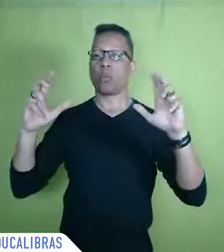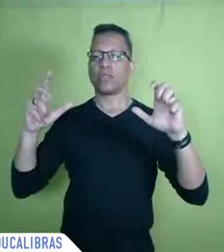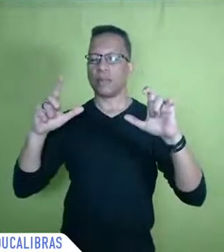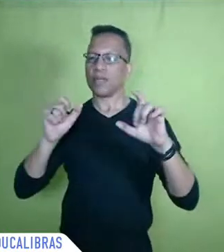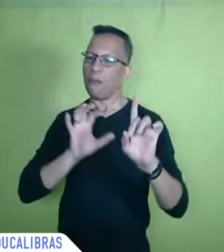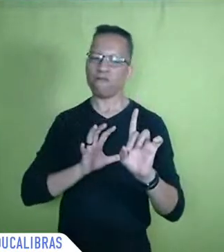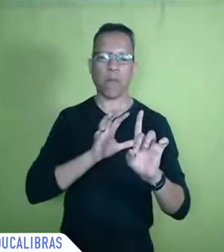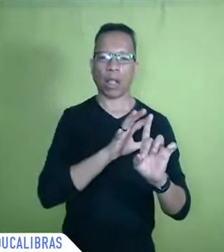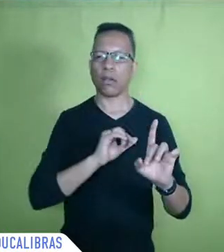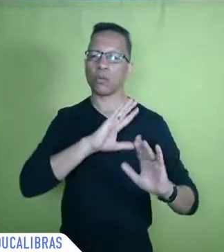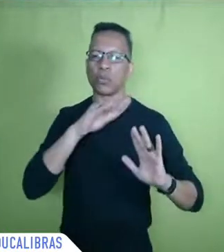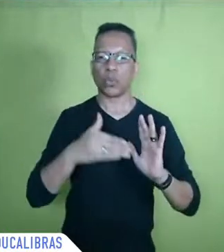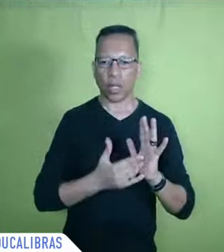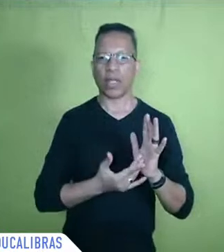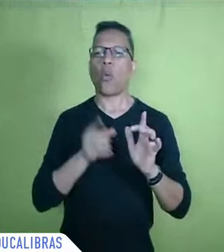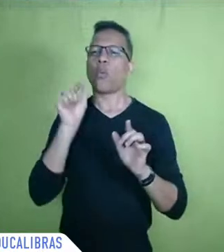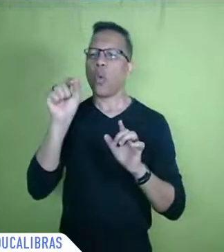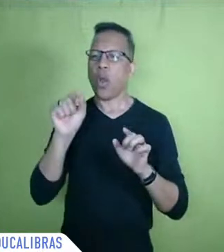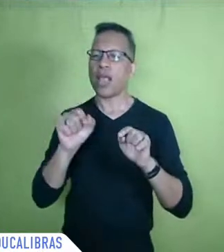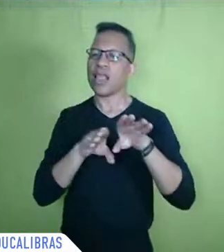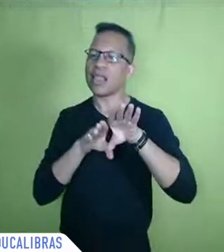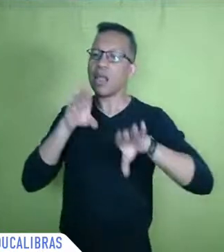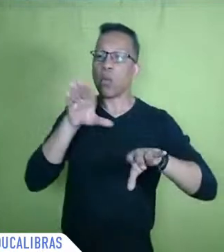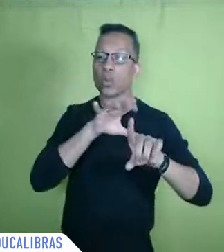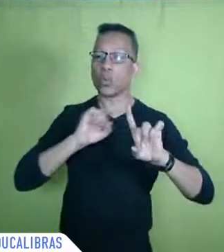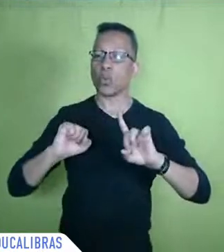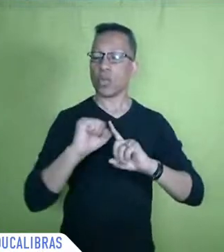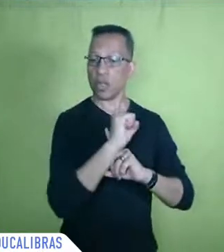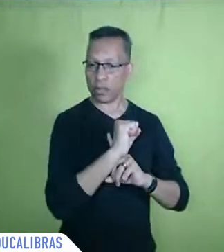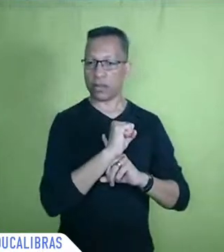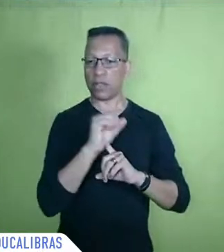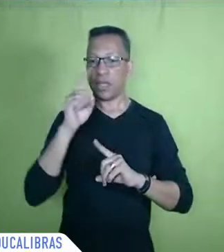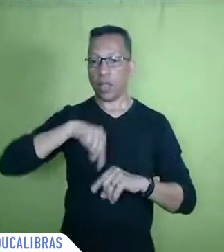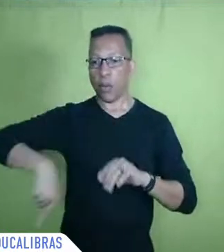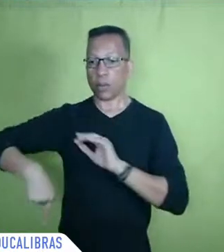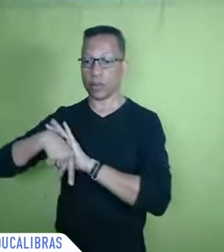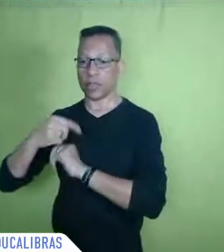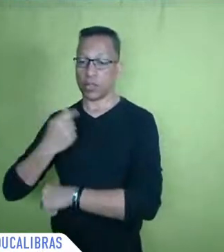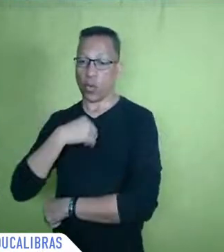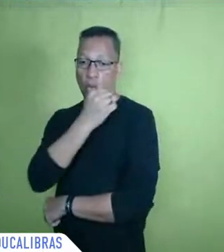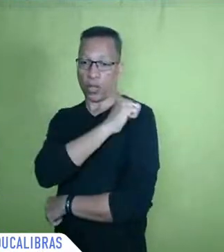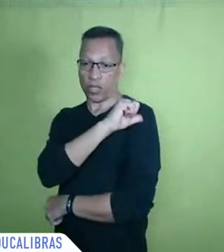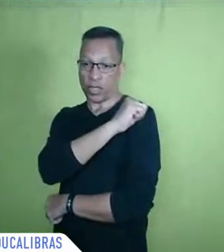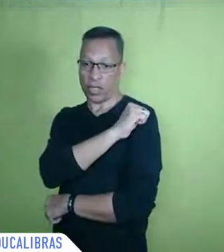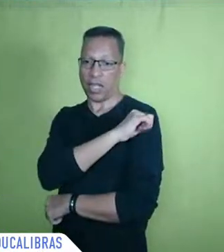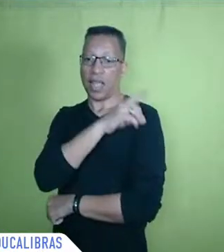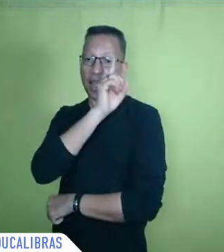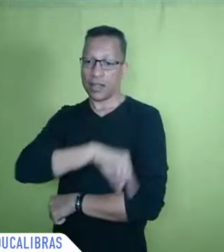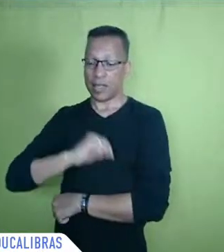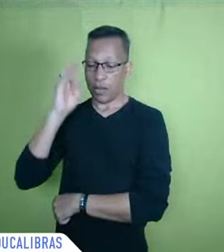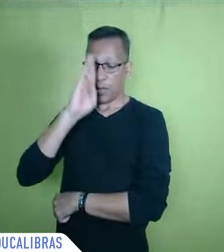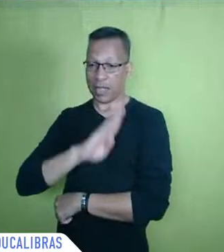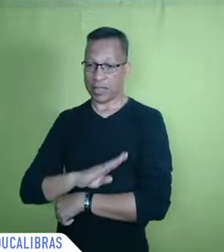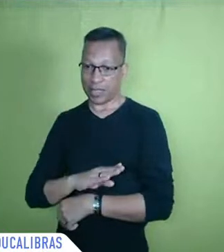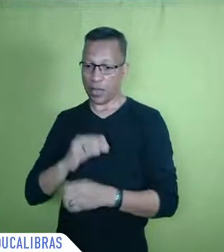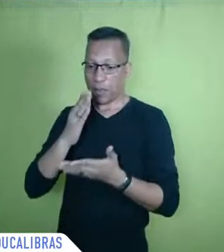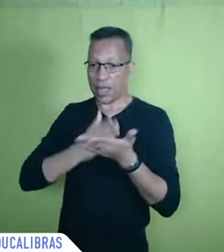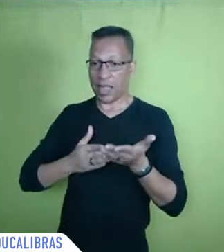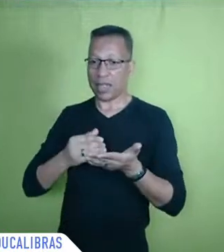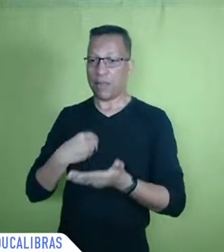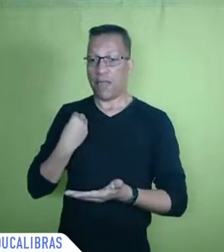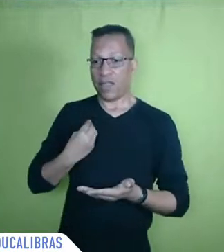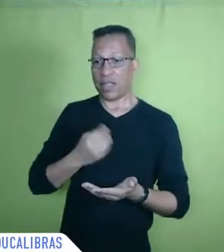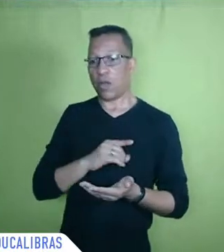debate, which is so important to all Brazilians. I am from Rio de Janeiro.